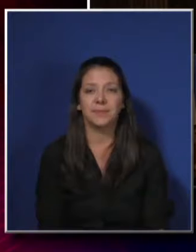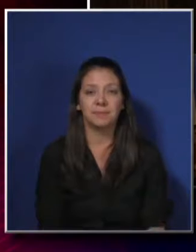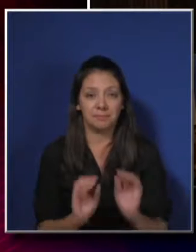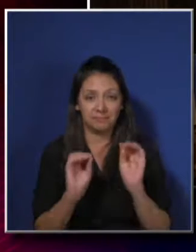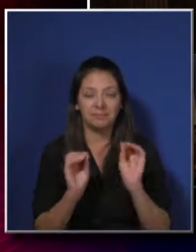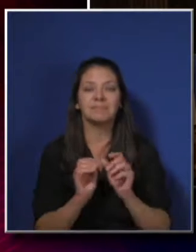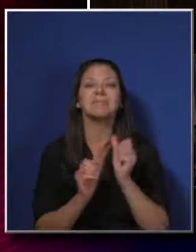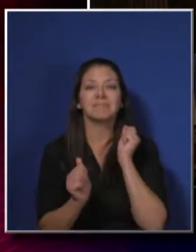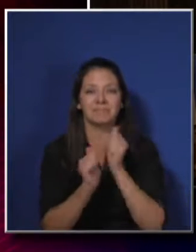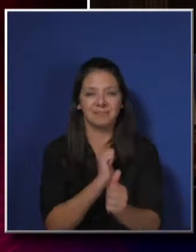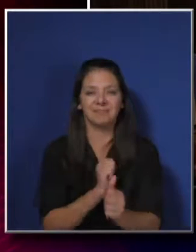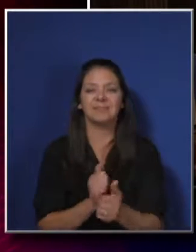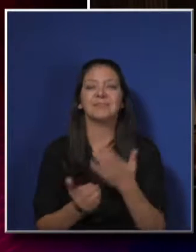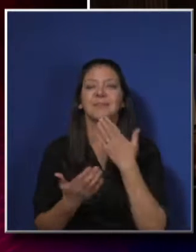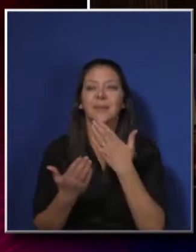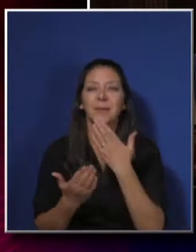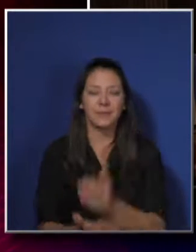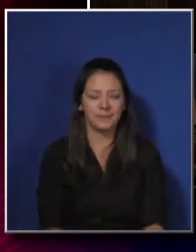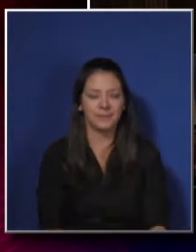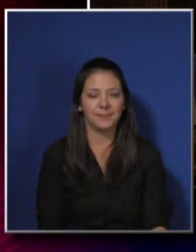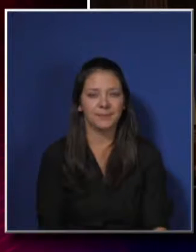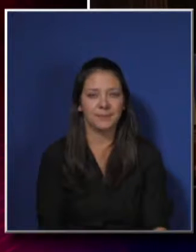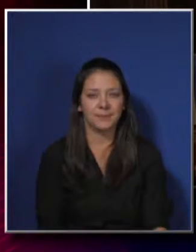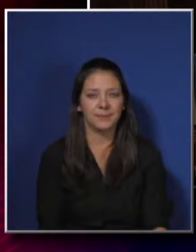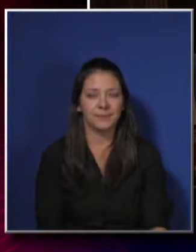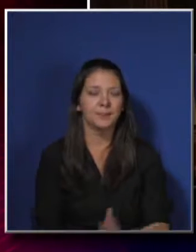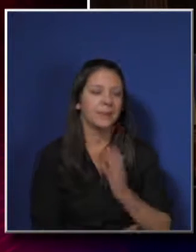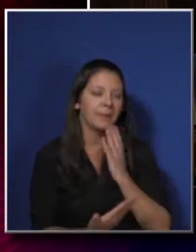it. Thank you. Thank you.